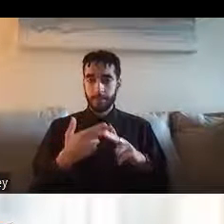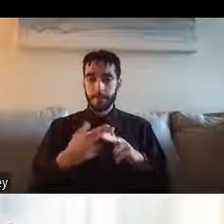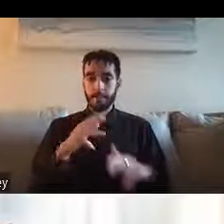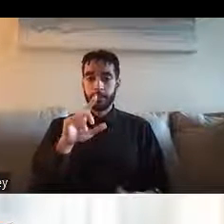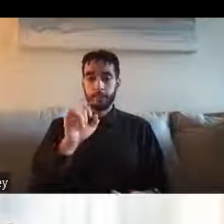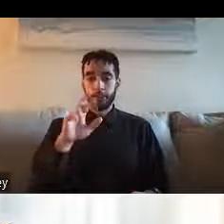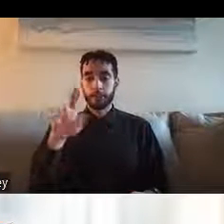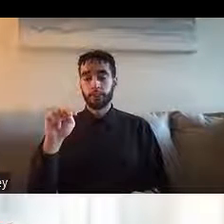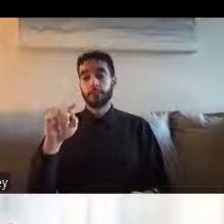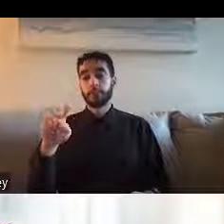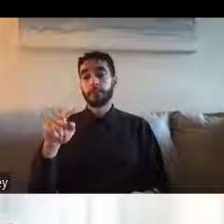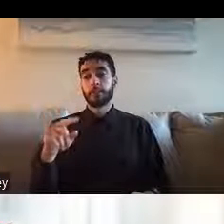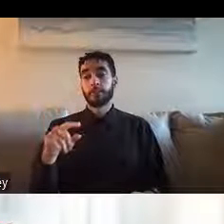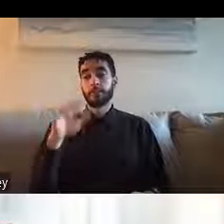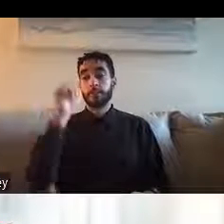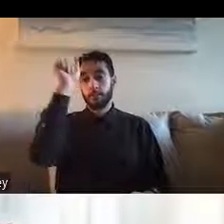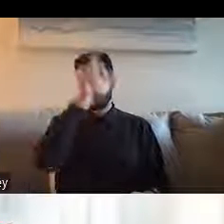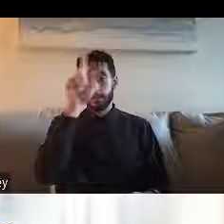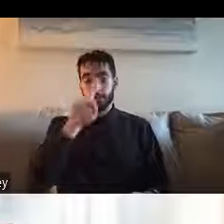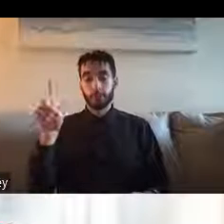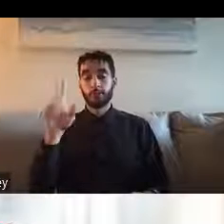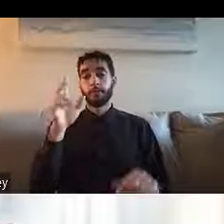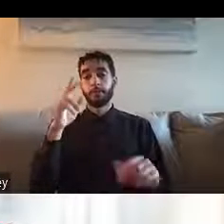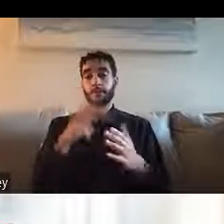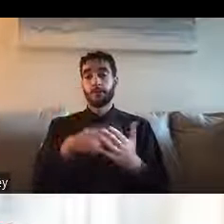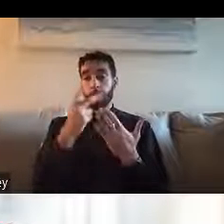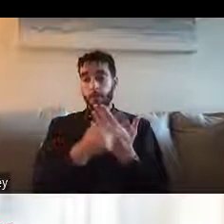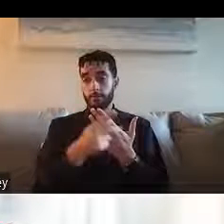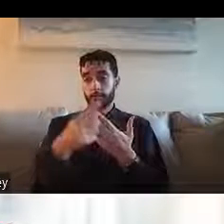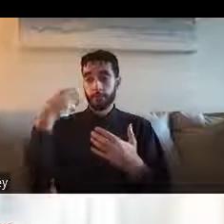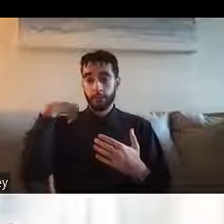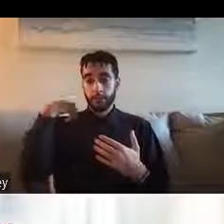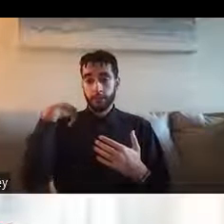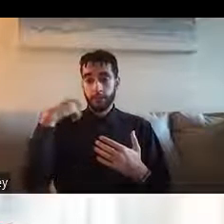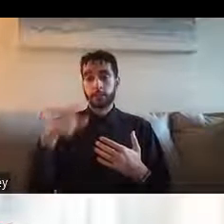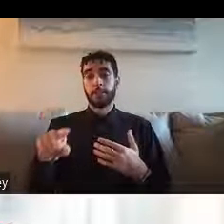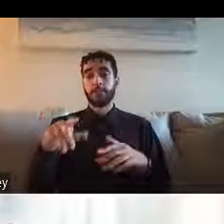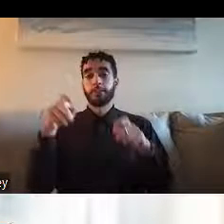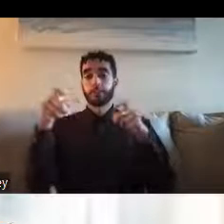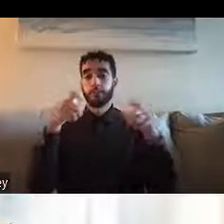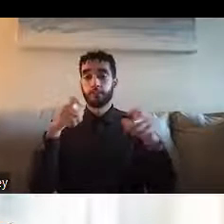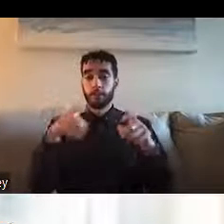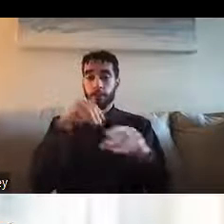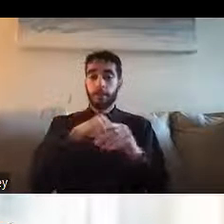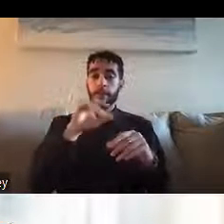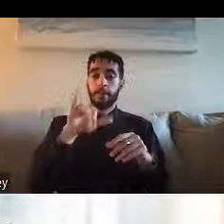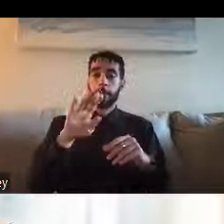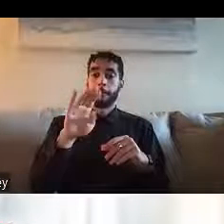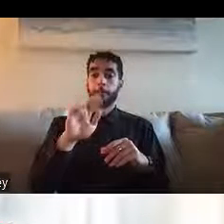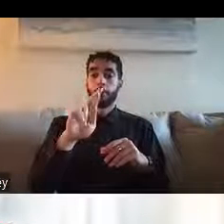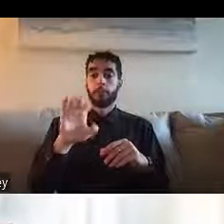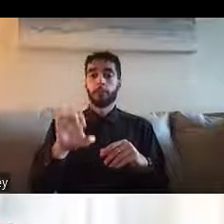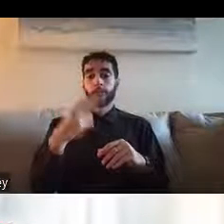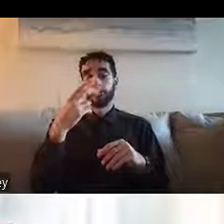am the section chief for the Alzheimer's disease program, and we are housed within the Chronic Disease Control Branch, where I'm also serving as the interim Chronic